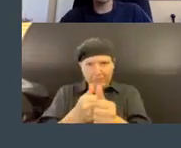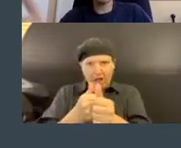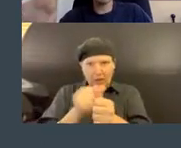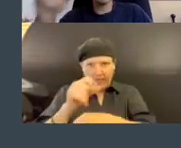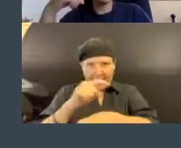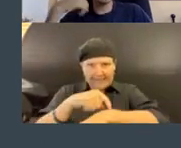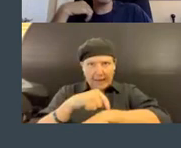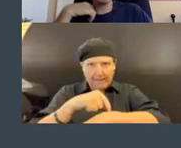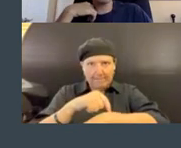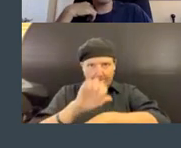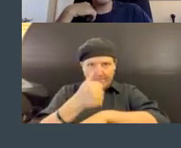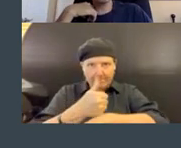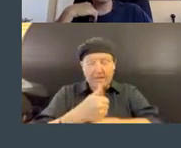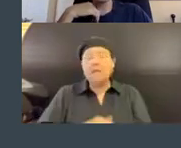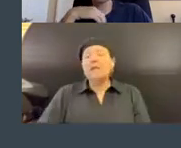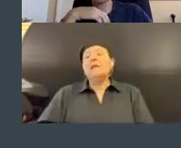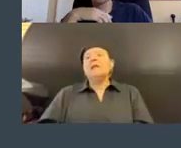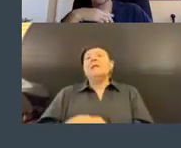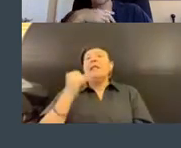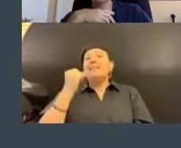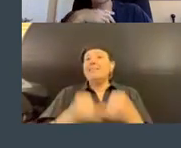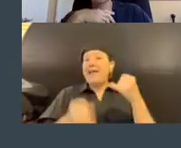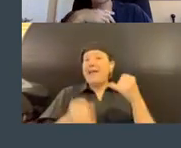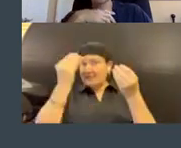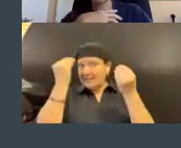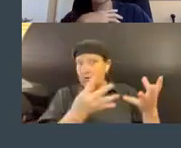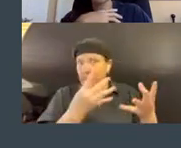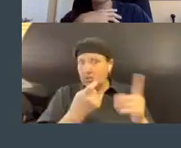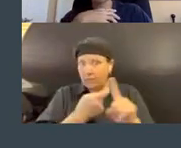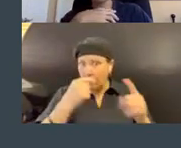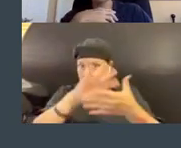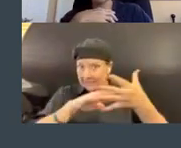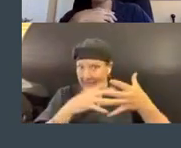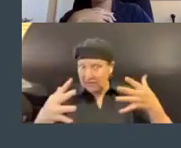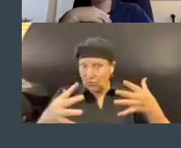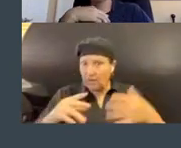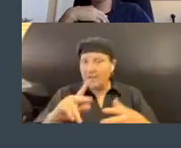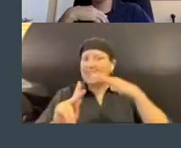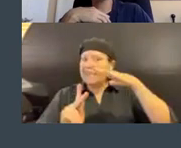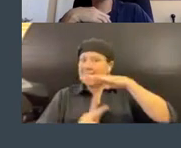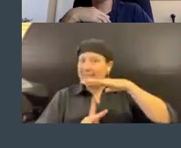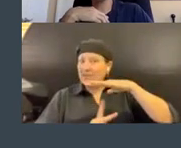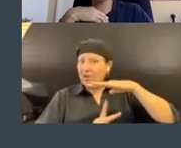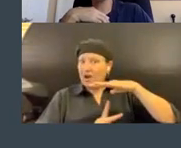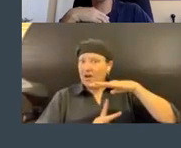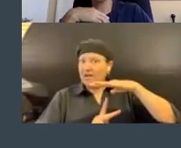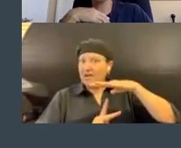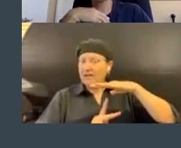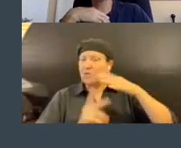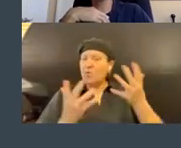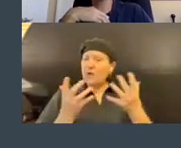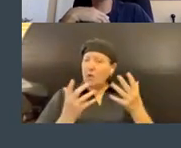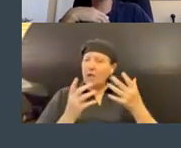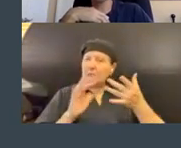And one last little bit on the schedule, just so that you kind of have a sense. You know, kindergarten, we're looking to be online for